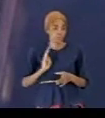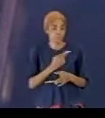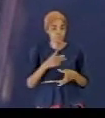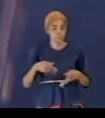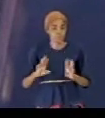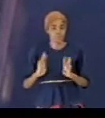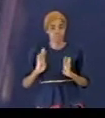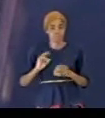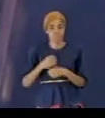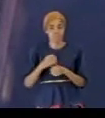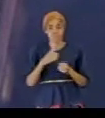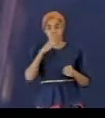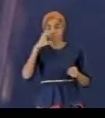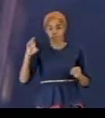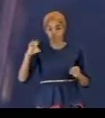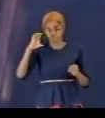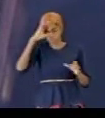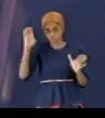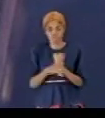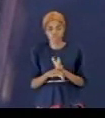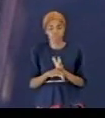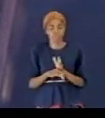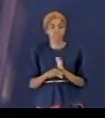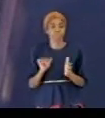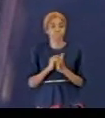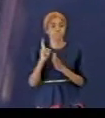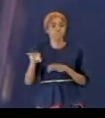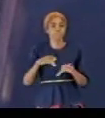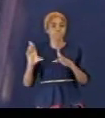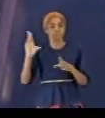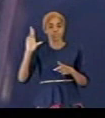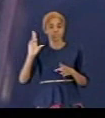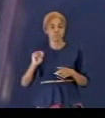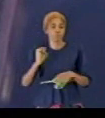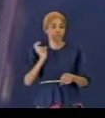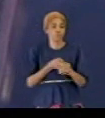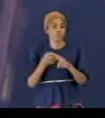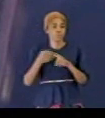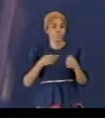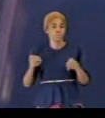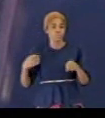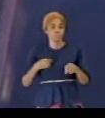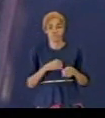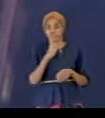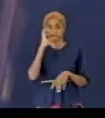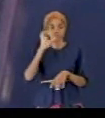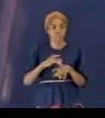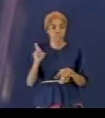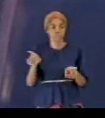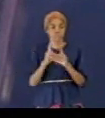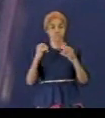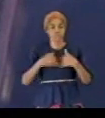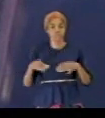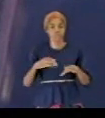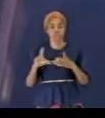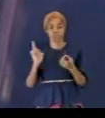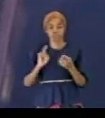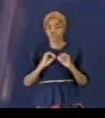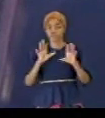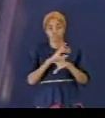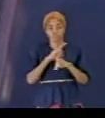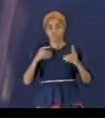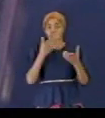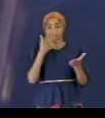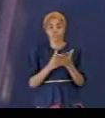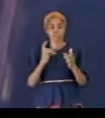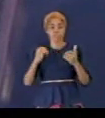no hurt, as we have not touched thee, and as we have done unto thee nothing but good, and have sent thee away in peace, thou